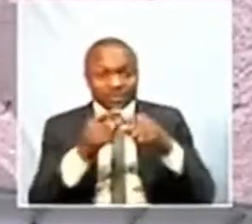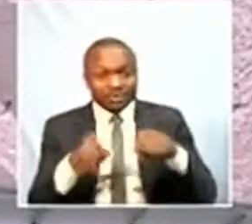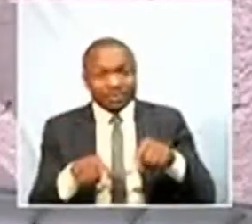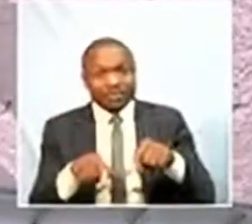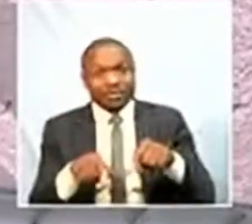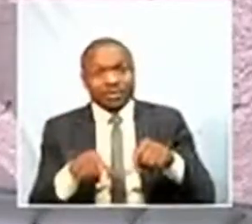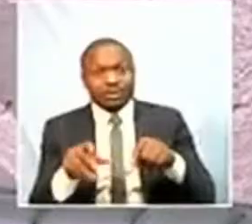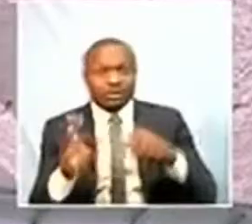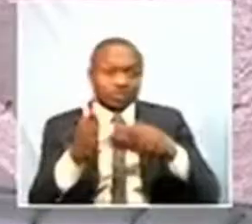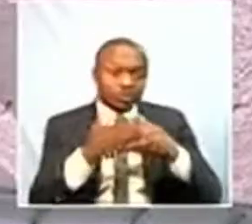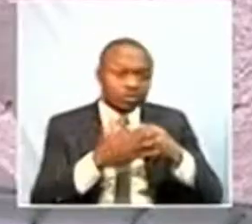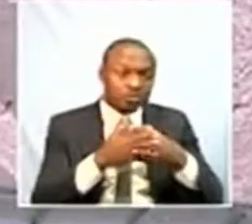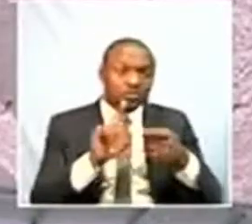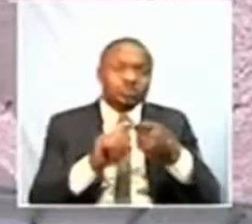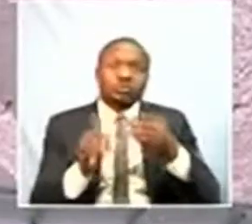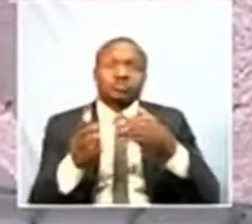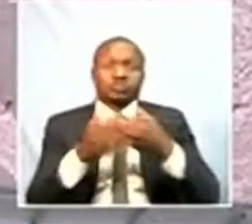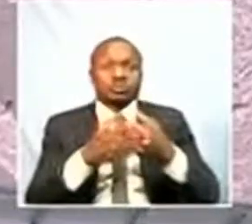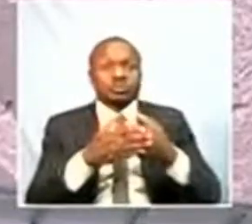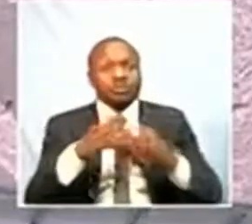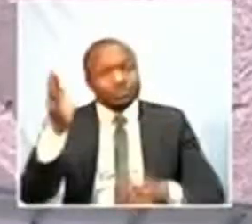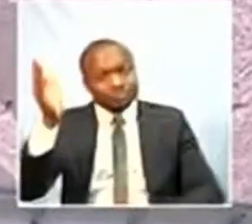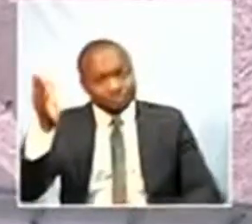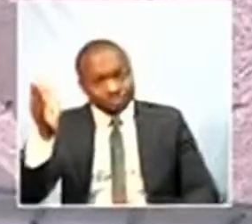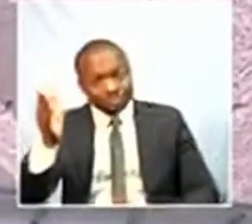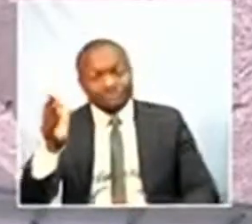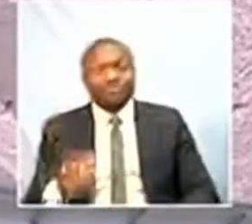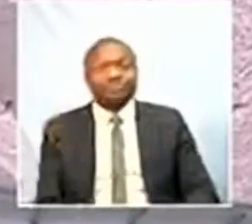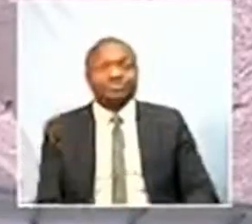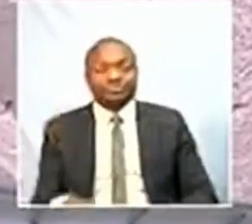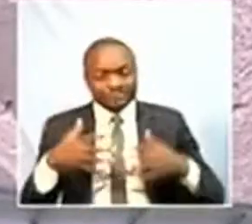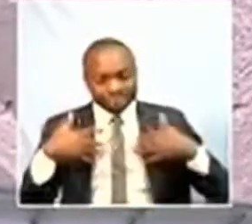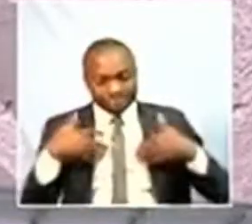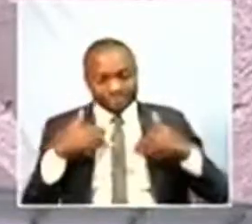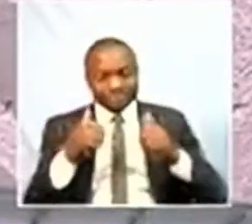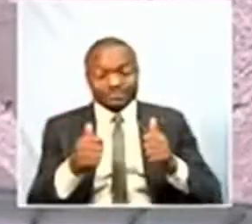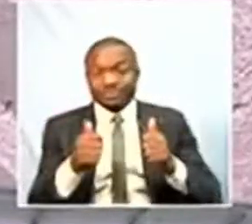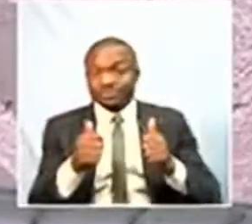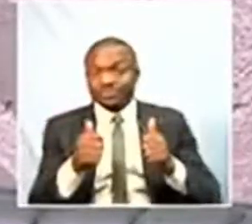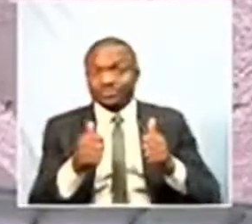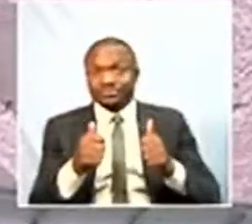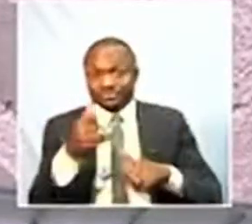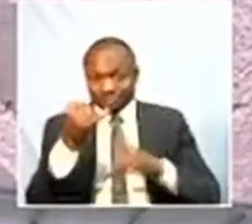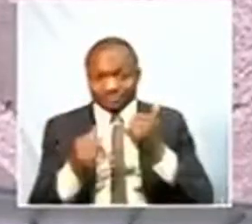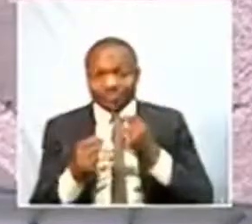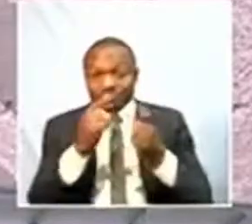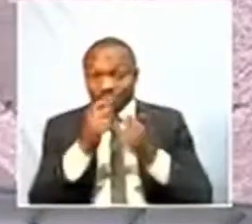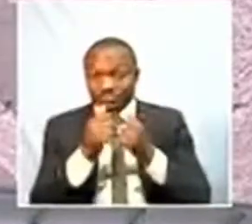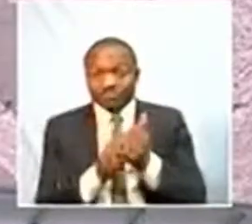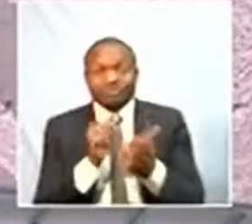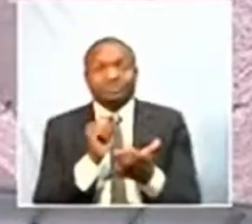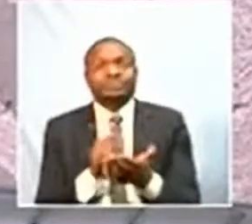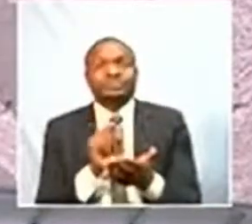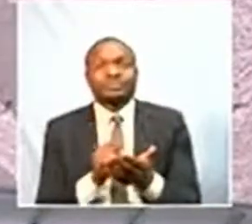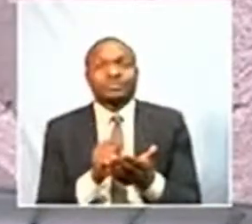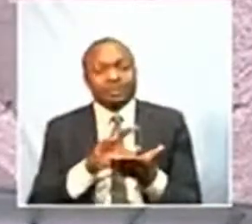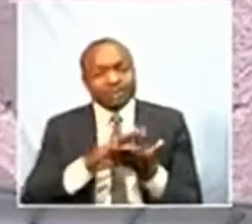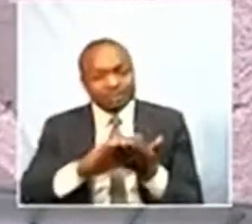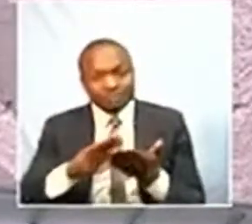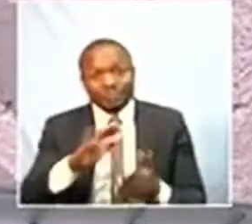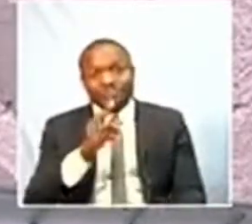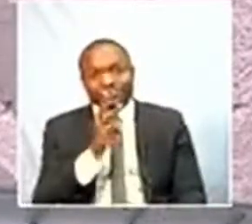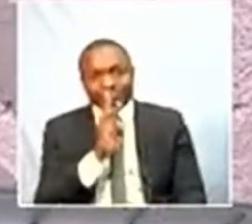door-to-door campaigns. Lastly, Madam Speaker, I'll talk about health. Health is closely tied to the environment, Madam Speaker. Clean